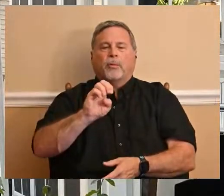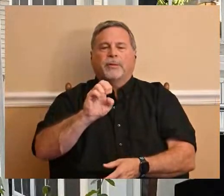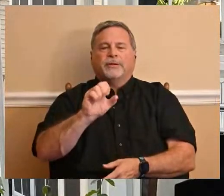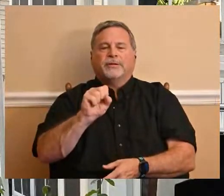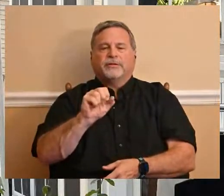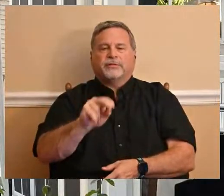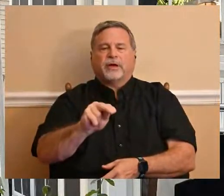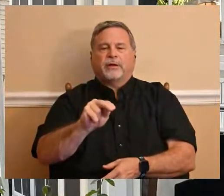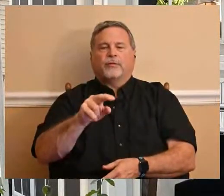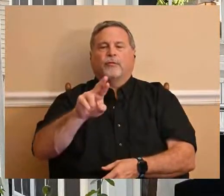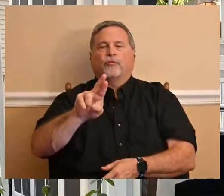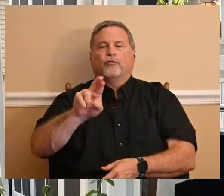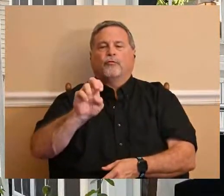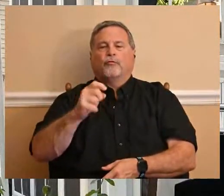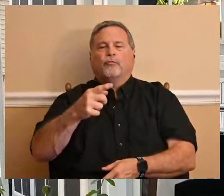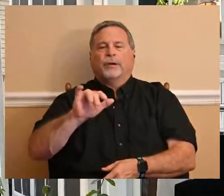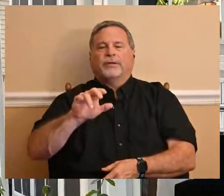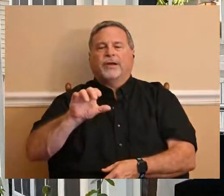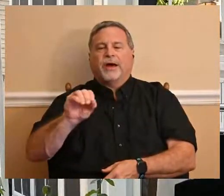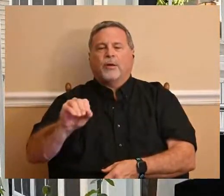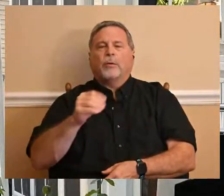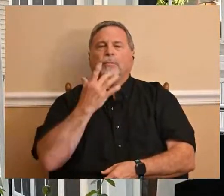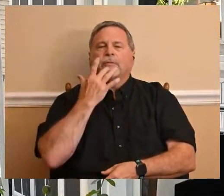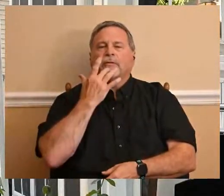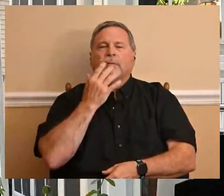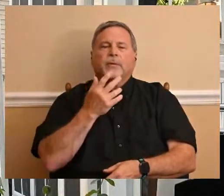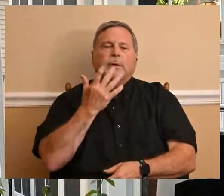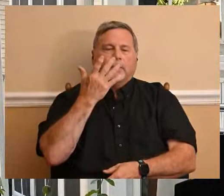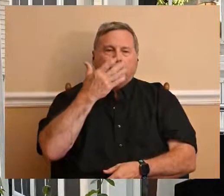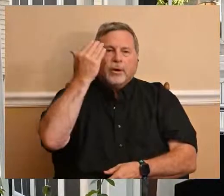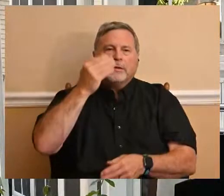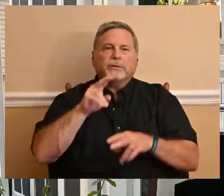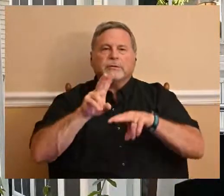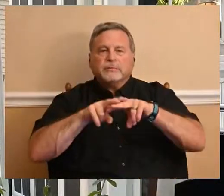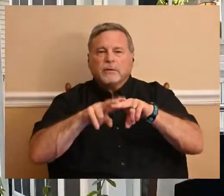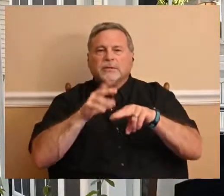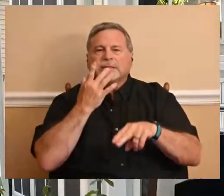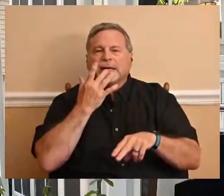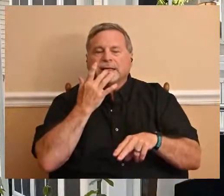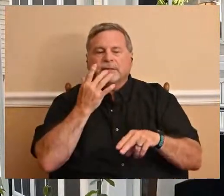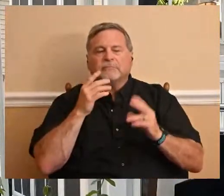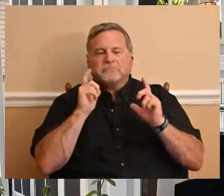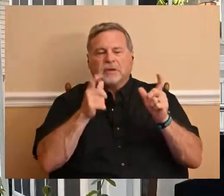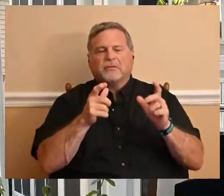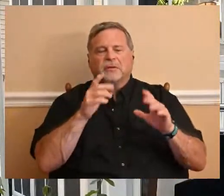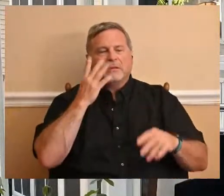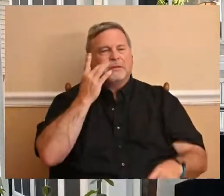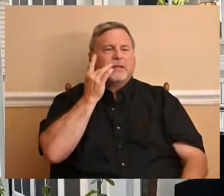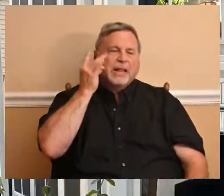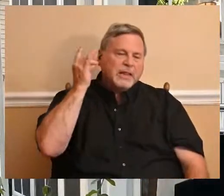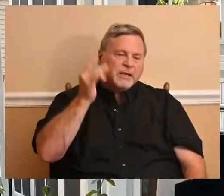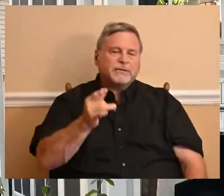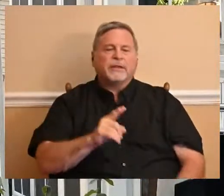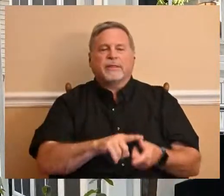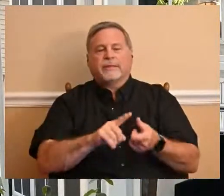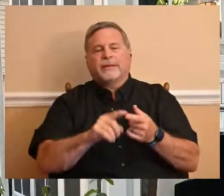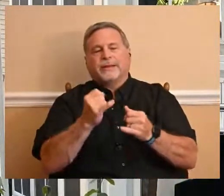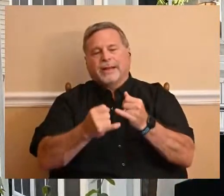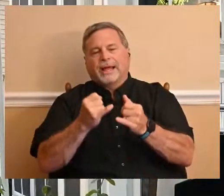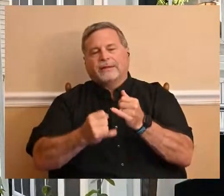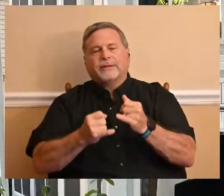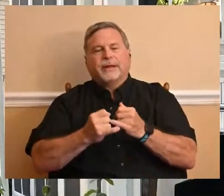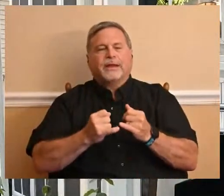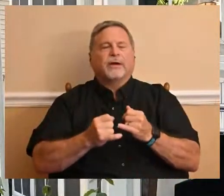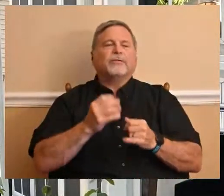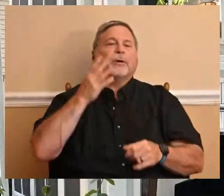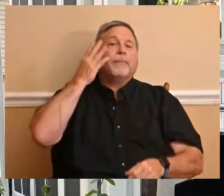Reggiano. I like that bite, that little bit of saltiness that it gives you. It'll be delicious. The last thing we're going to do here is we're going to do some peaches.